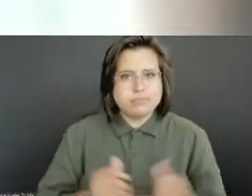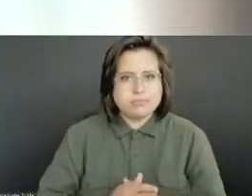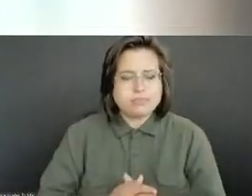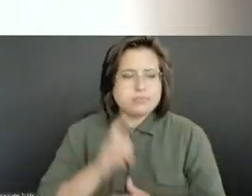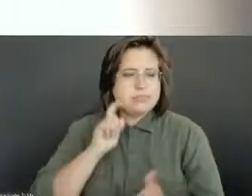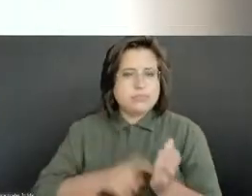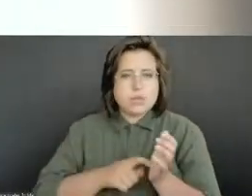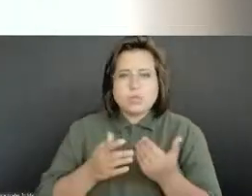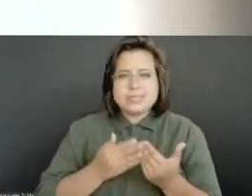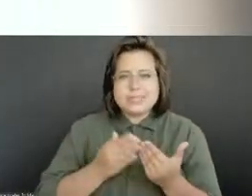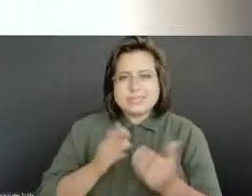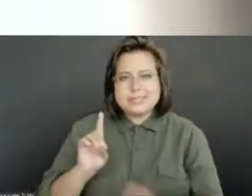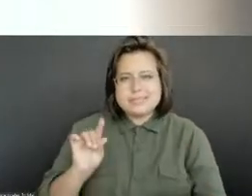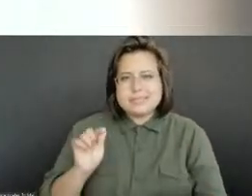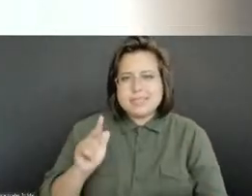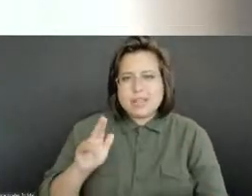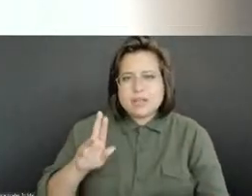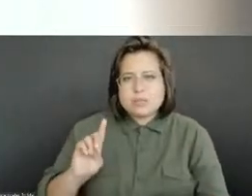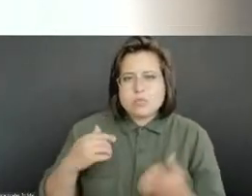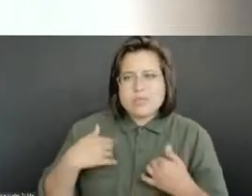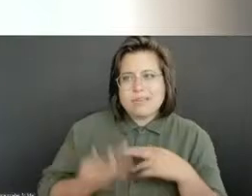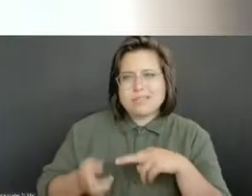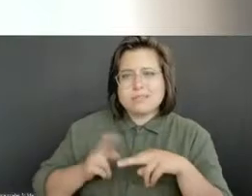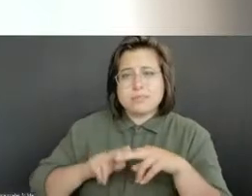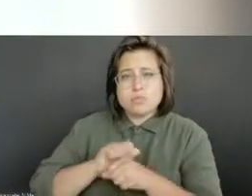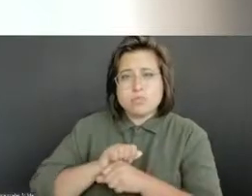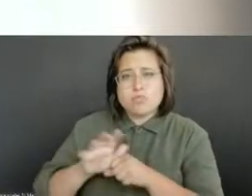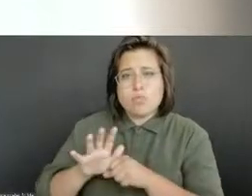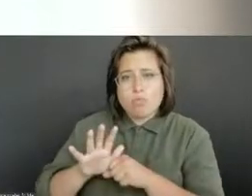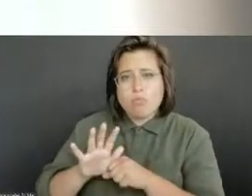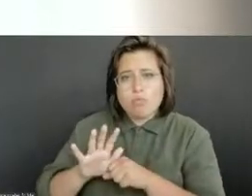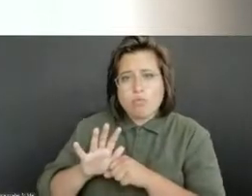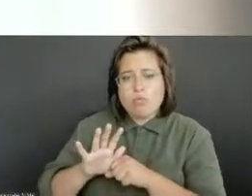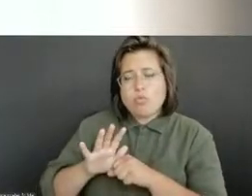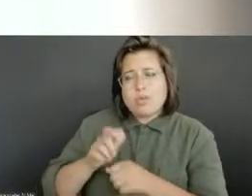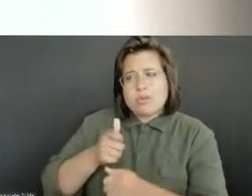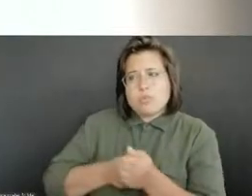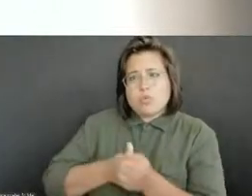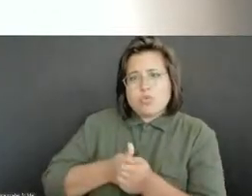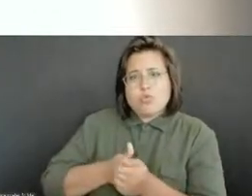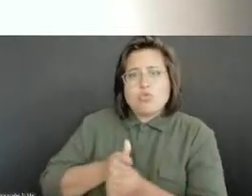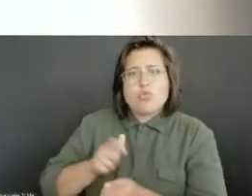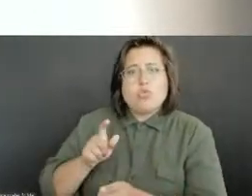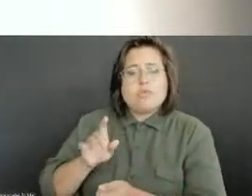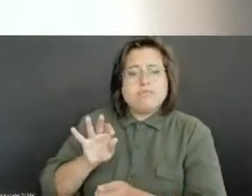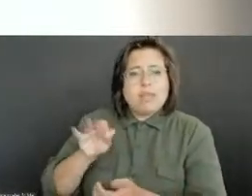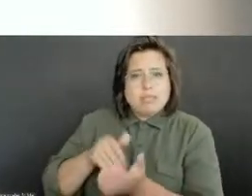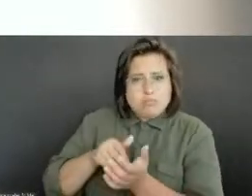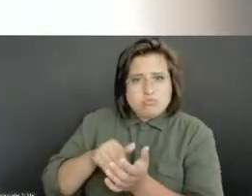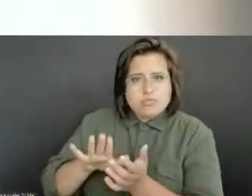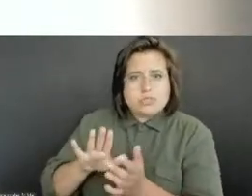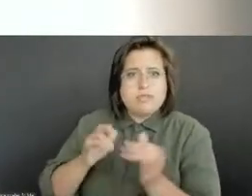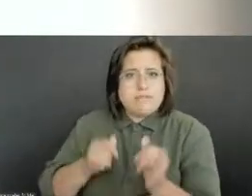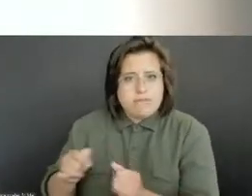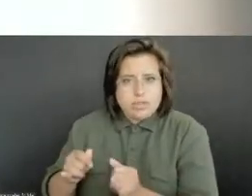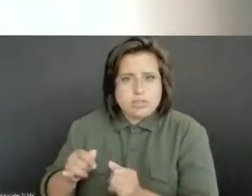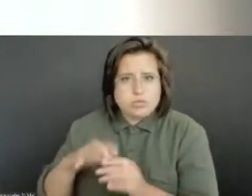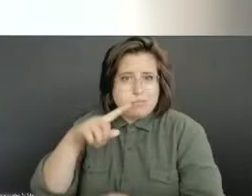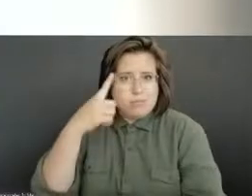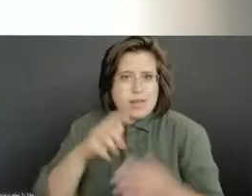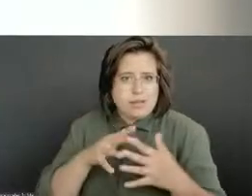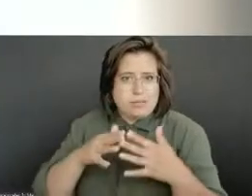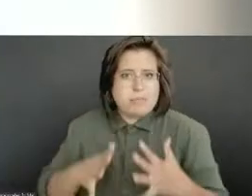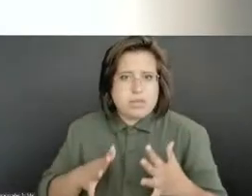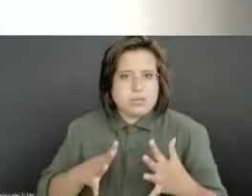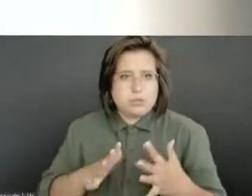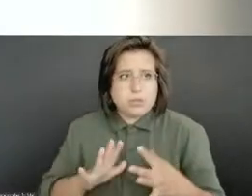dashboard that there's an increased COVID-19 death rate per 100,000 individuals in Black Americans, which is greater than COVID